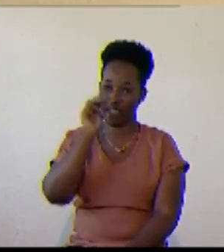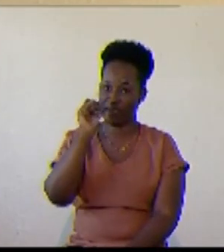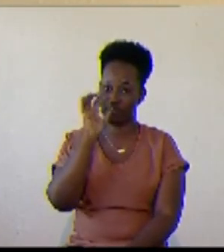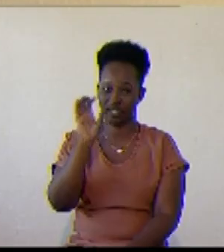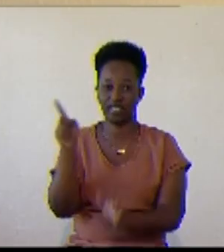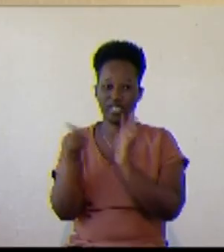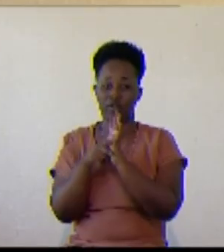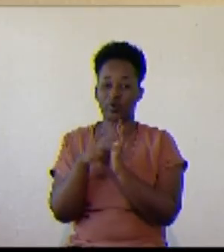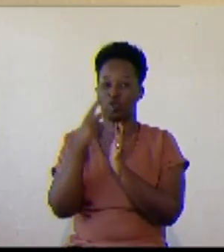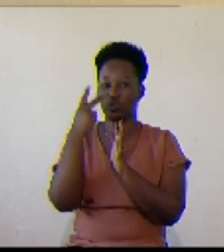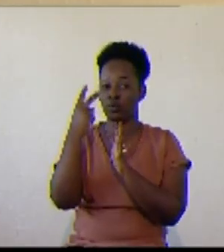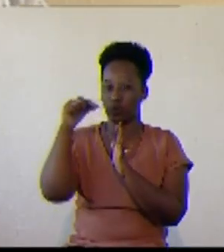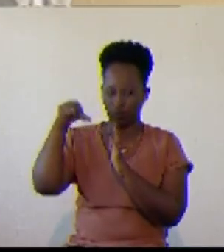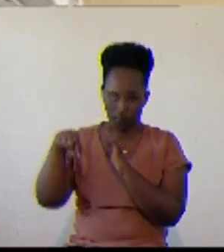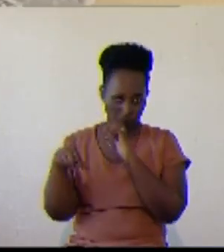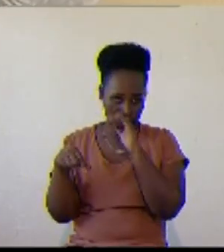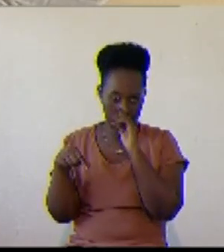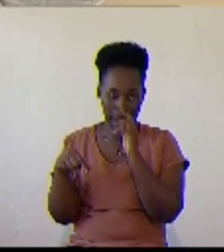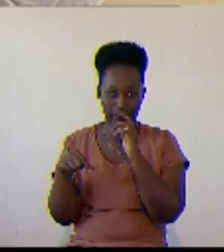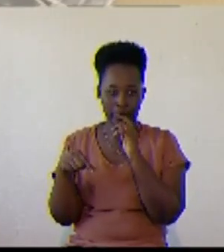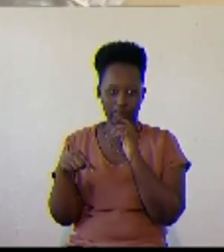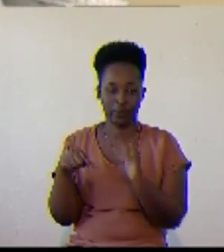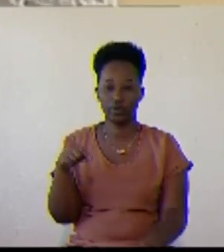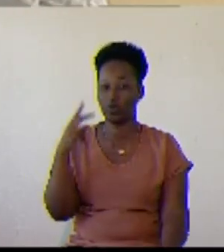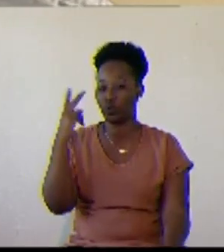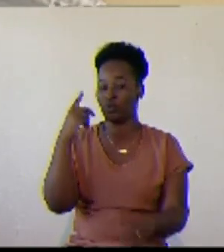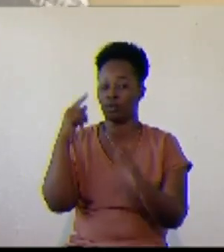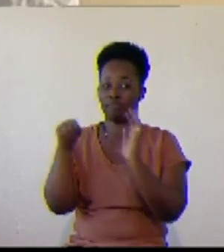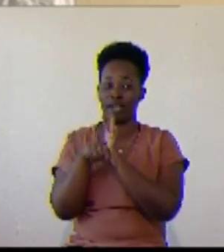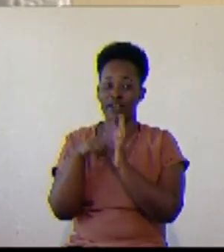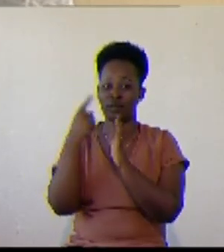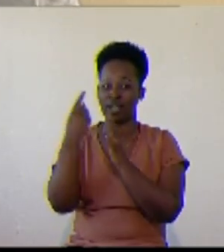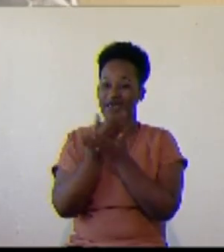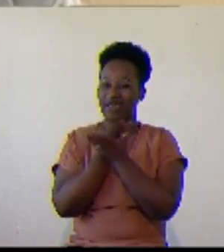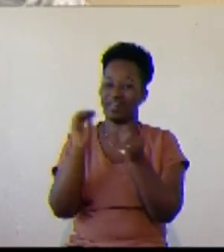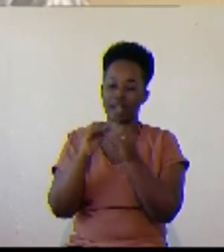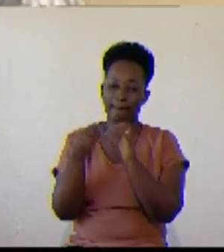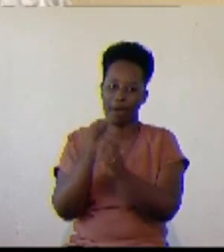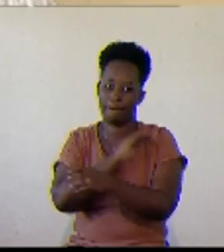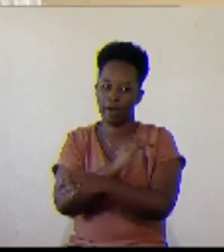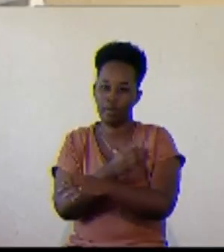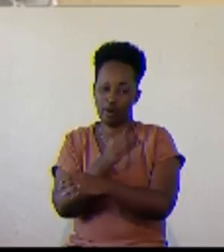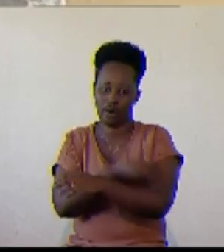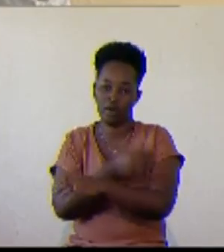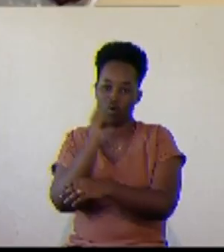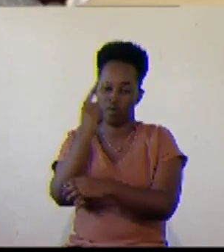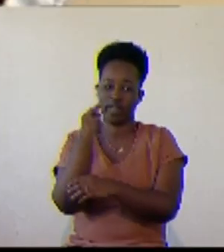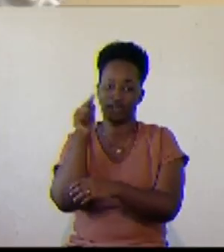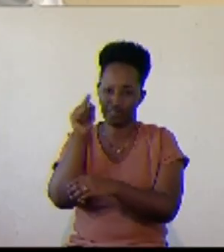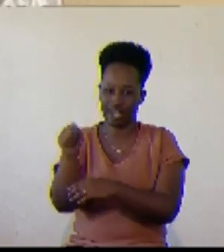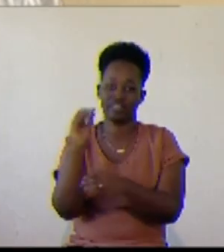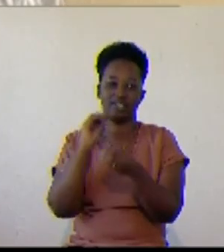is 2Q, 2 minus 1 is 1. Any number to power 1 is that number. That's why I'm not indicating